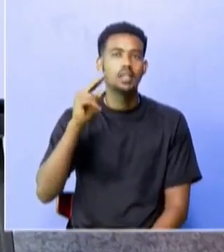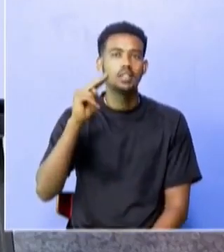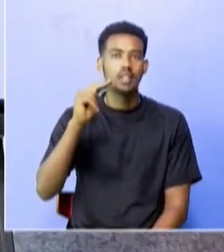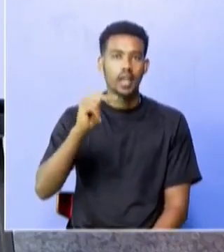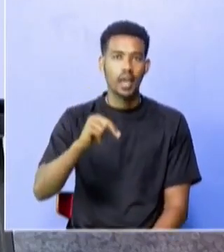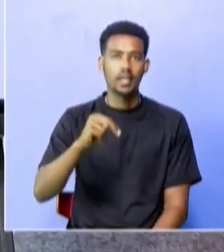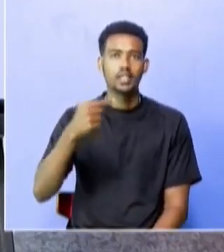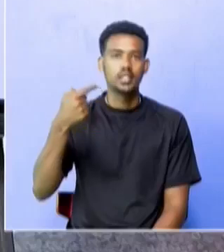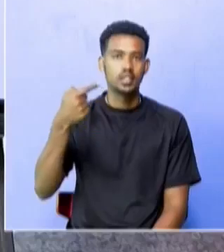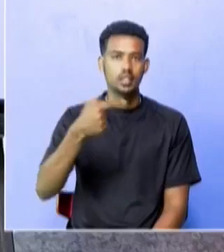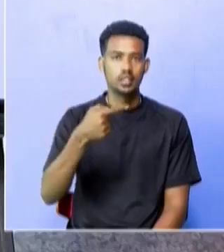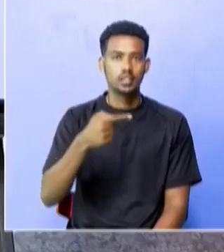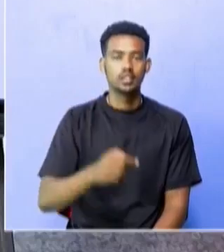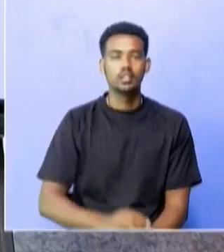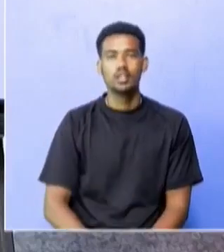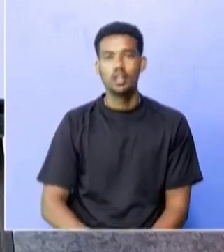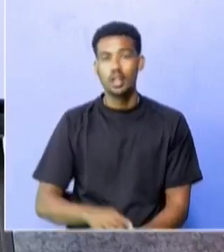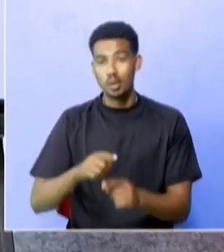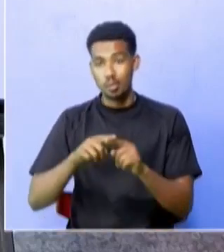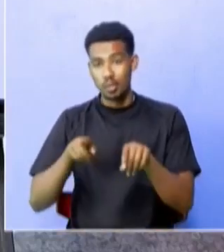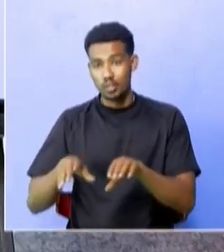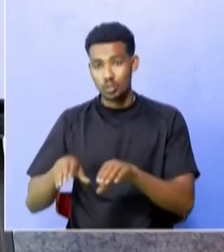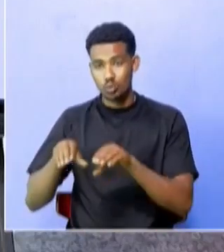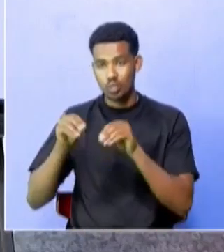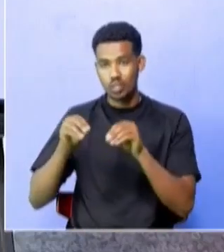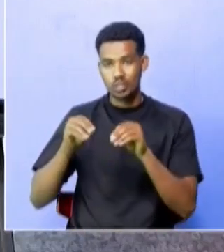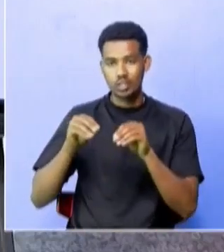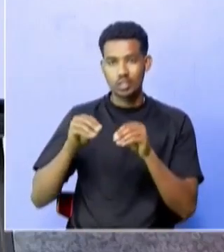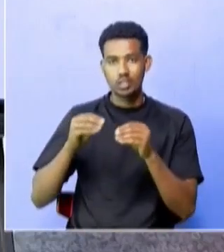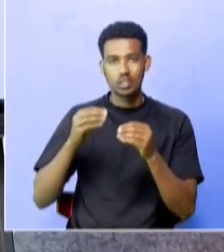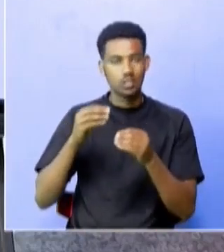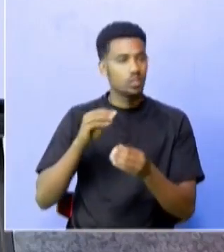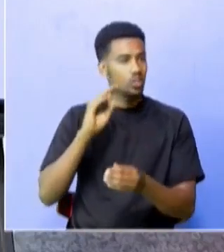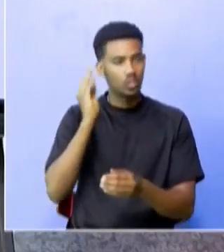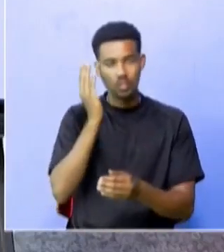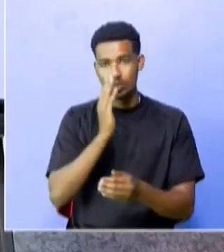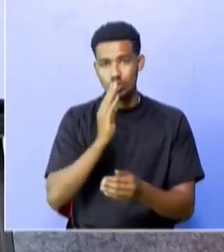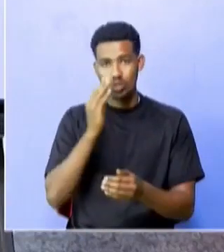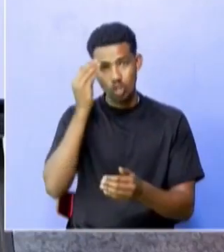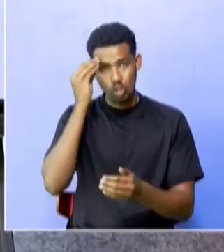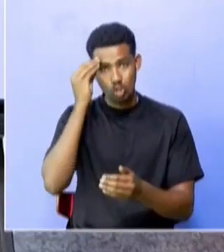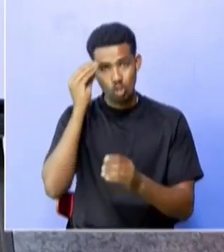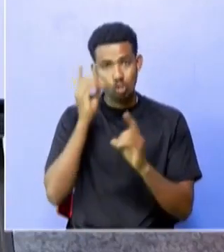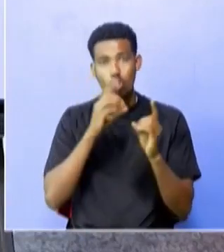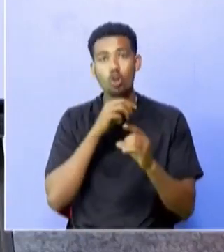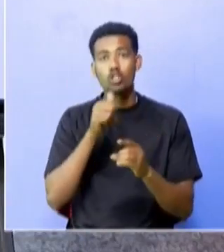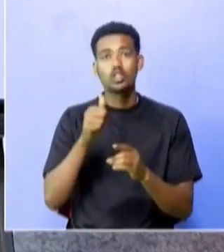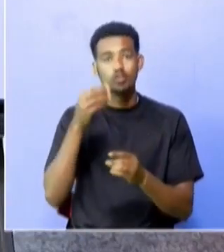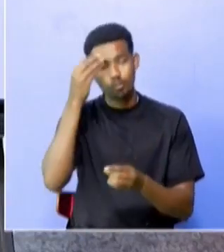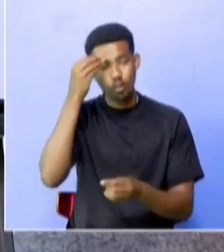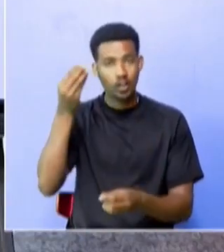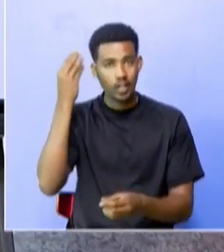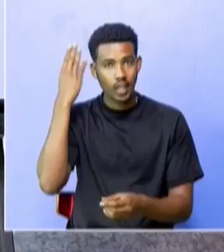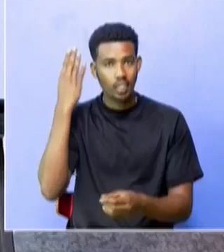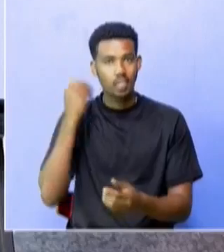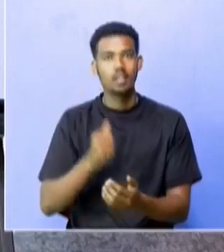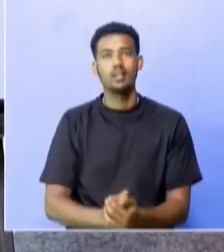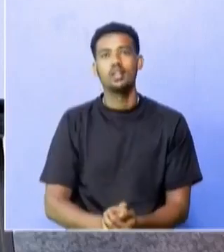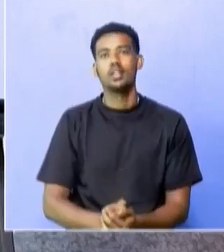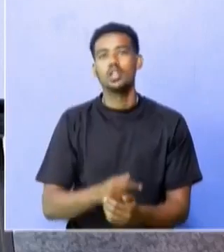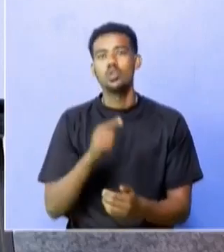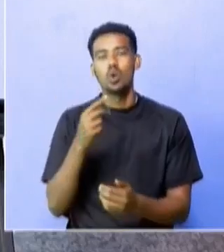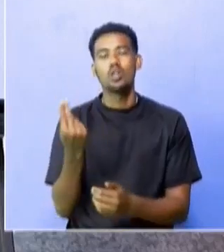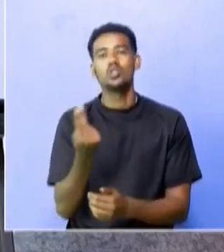ing. But students, even don't forget again to be careful when you are